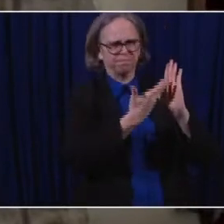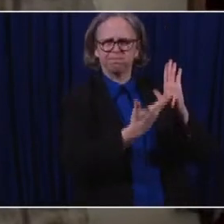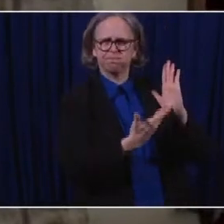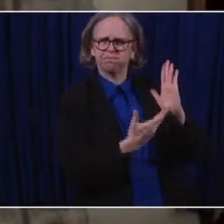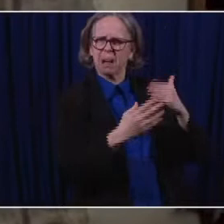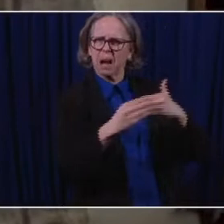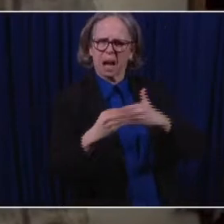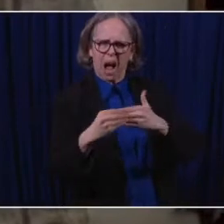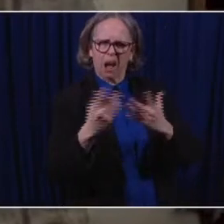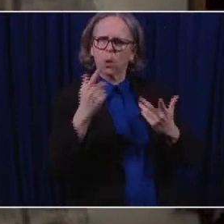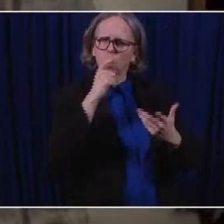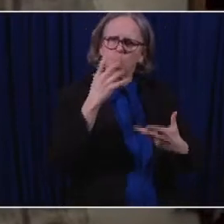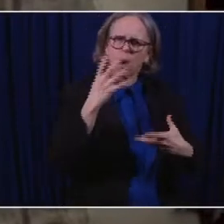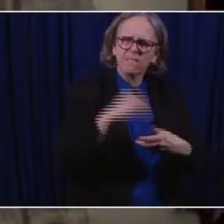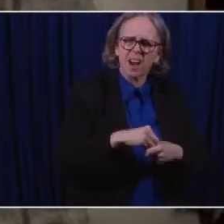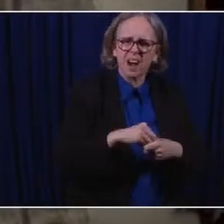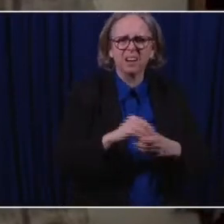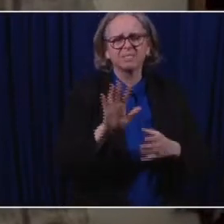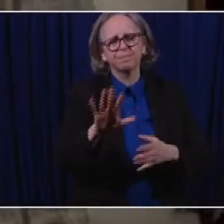with preschool,